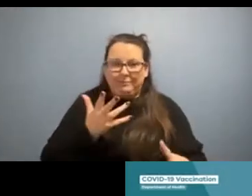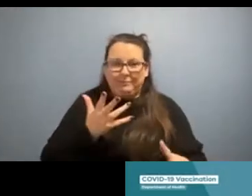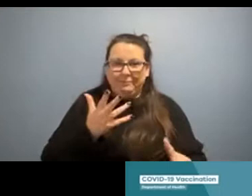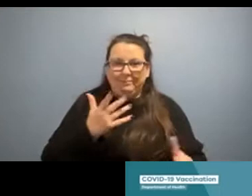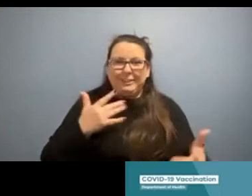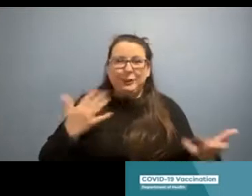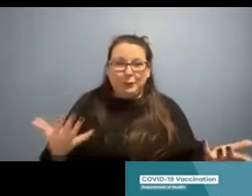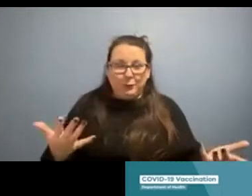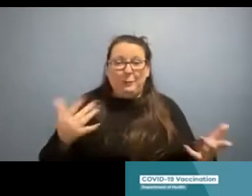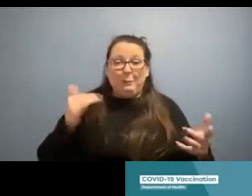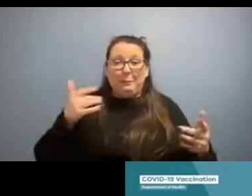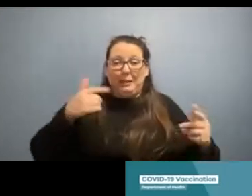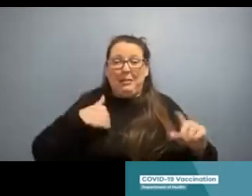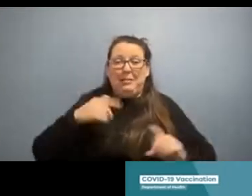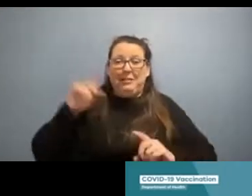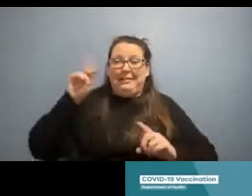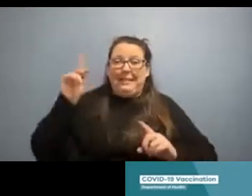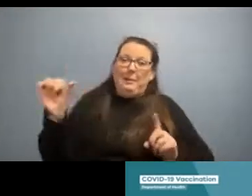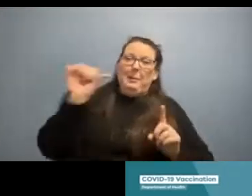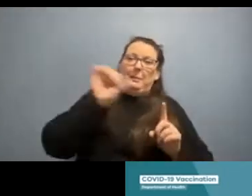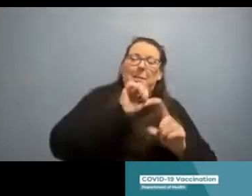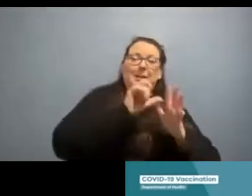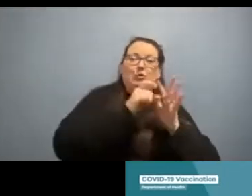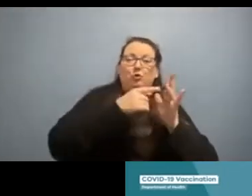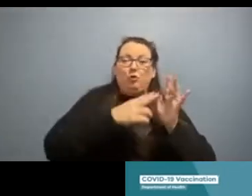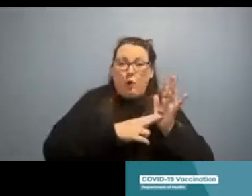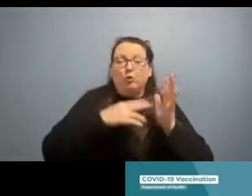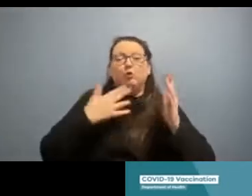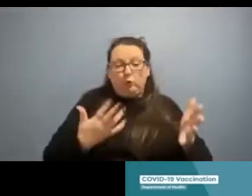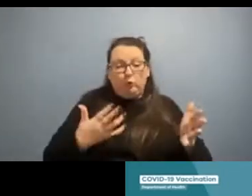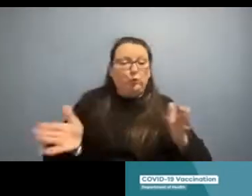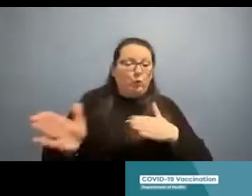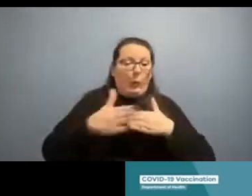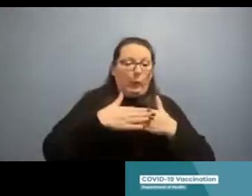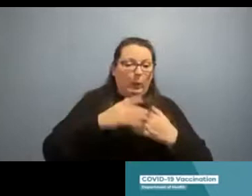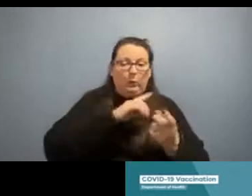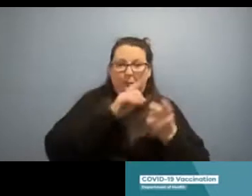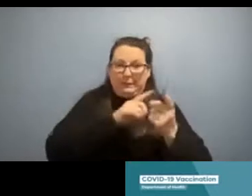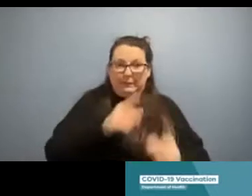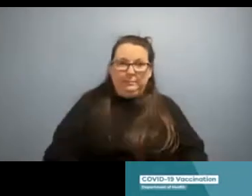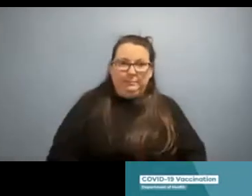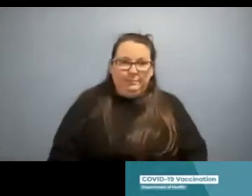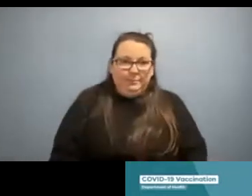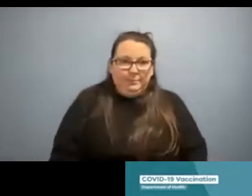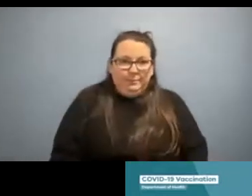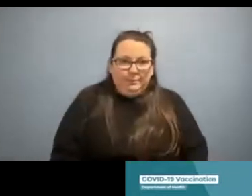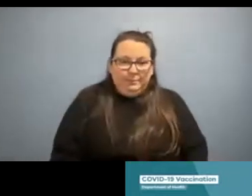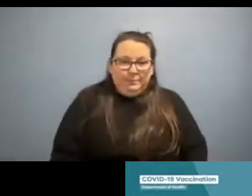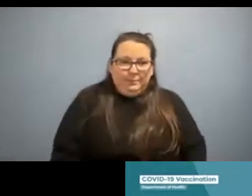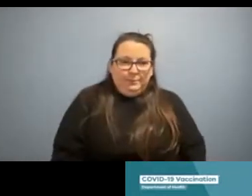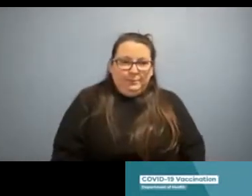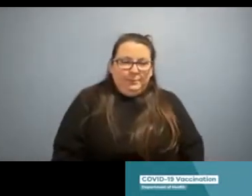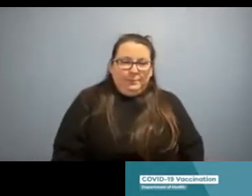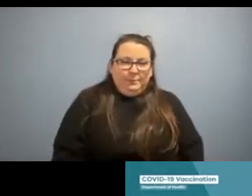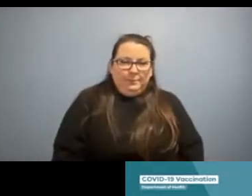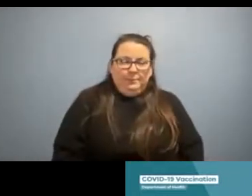I might just hand back to Don, if that's okay, to close us out.